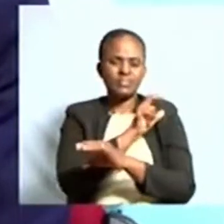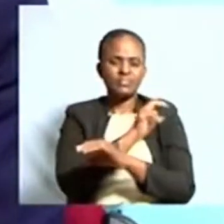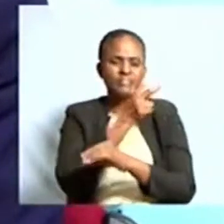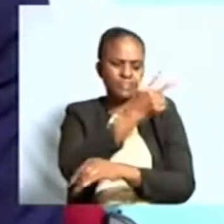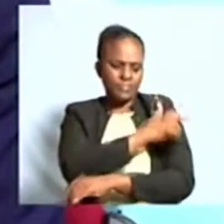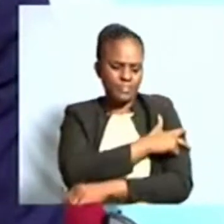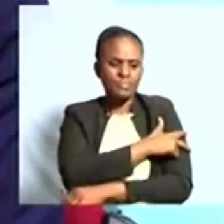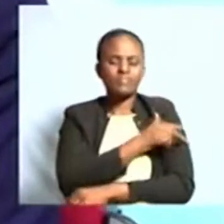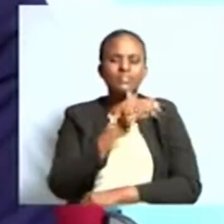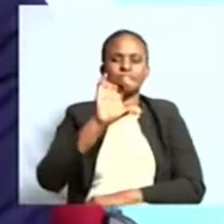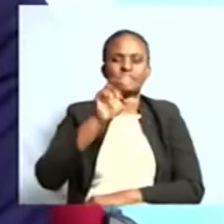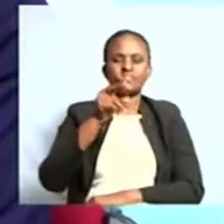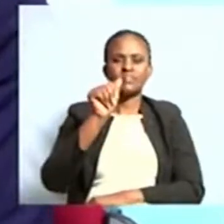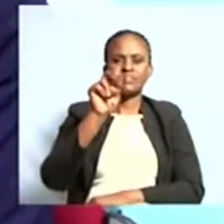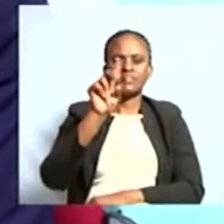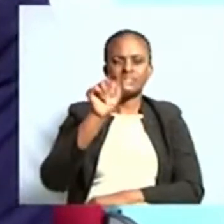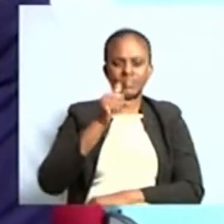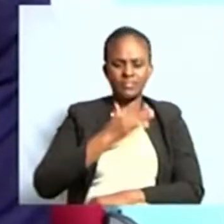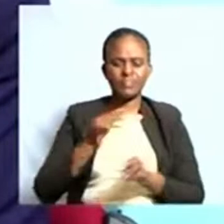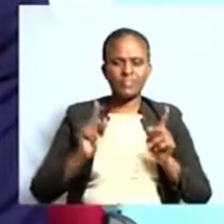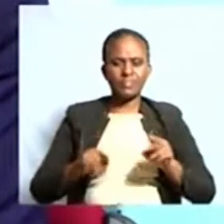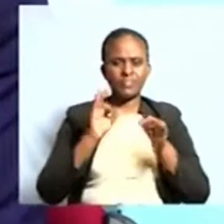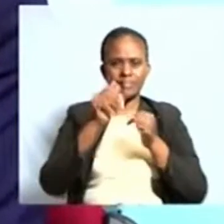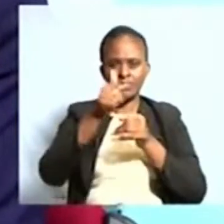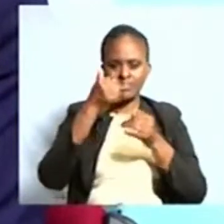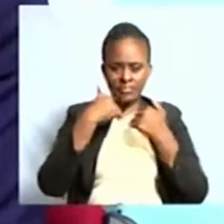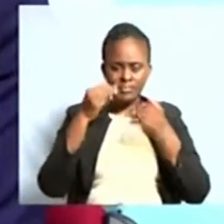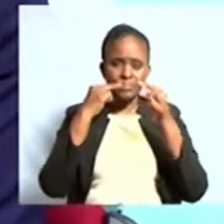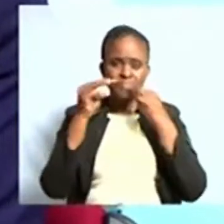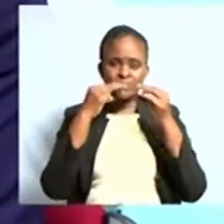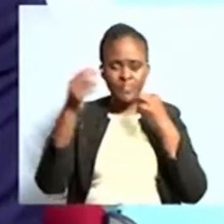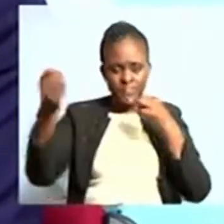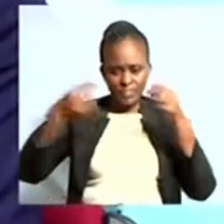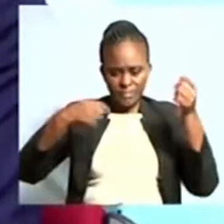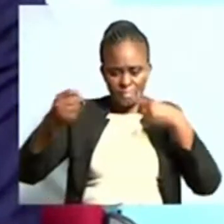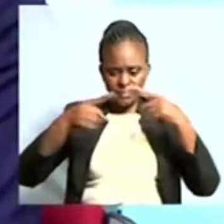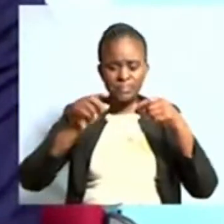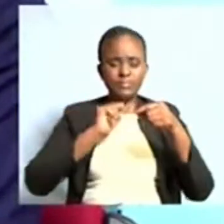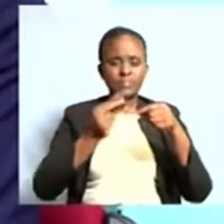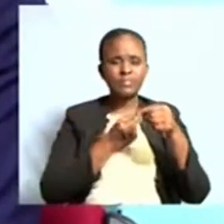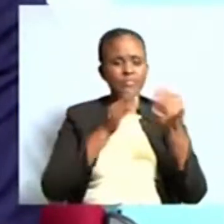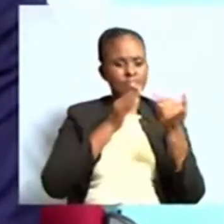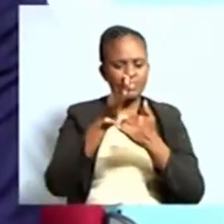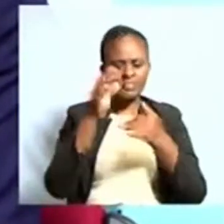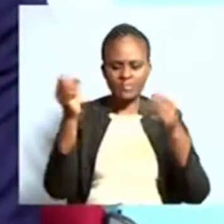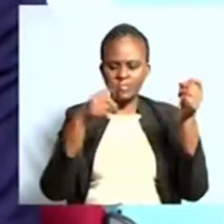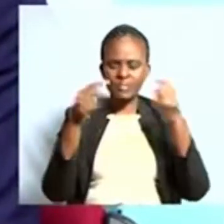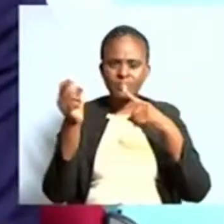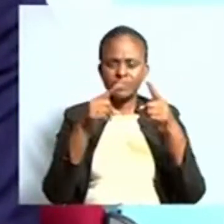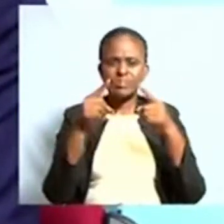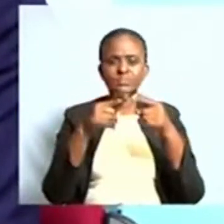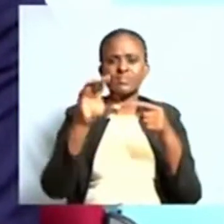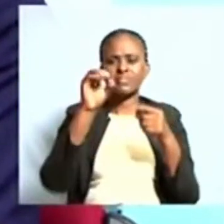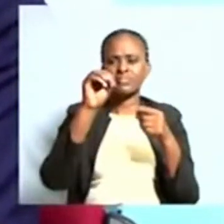me, who's my guest. So if you have a message, please do send it to us through our text line